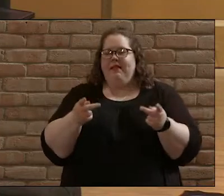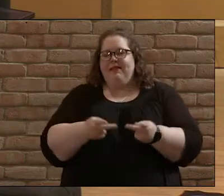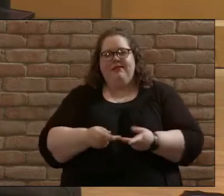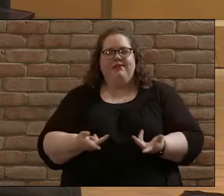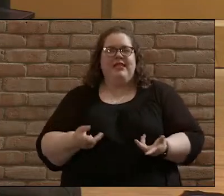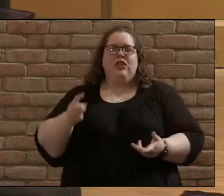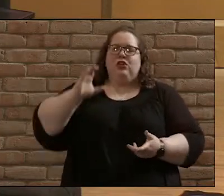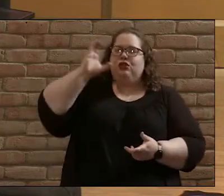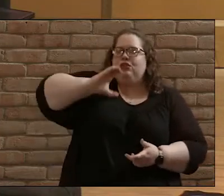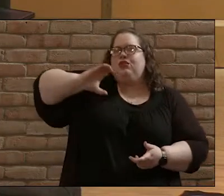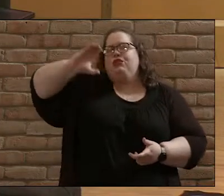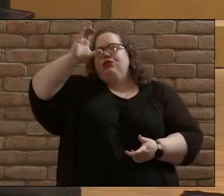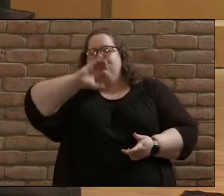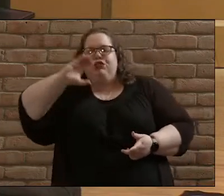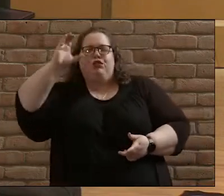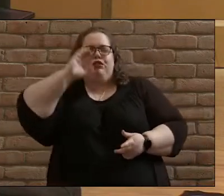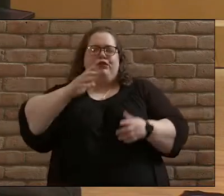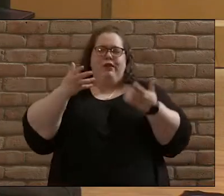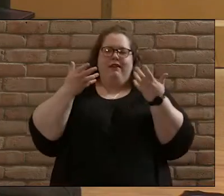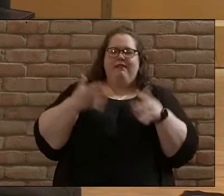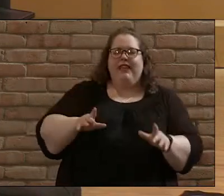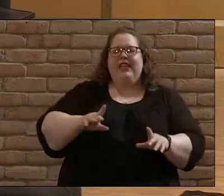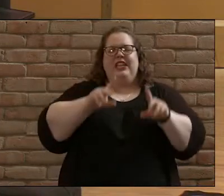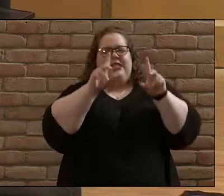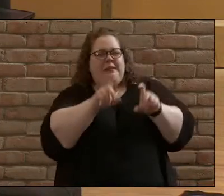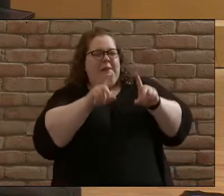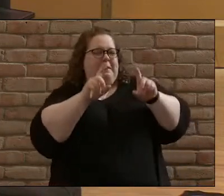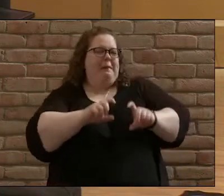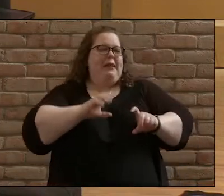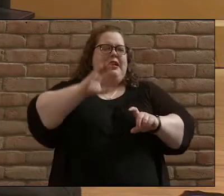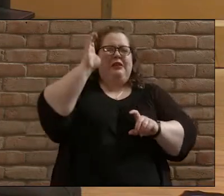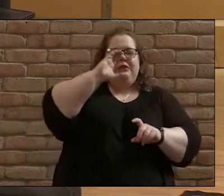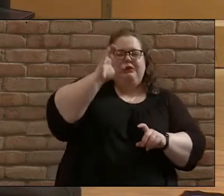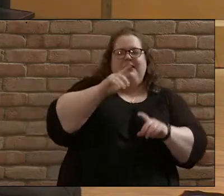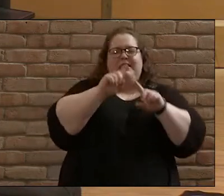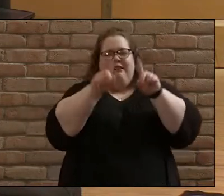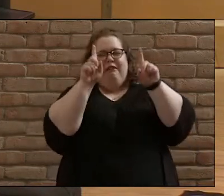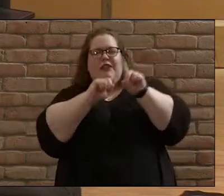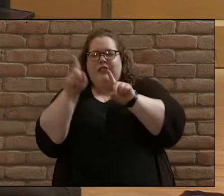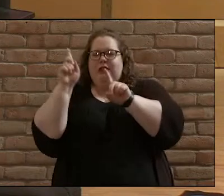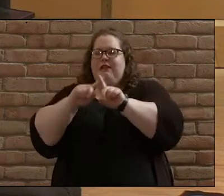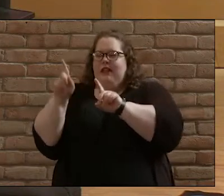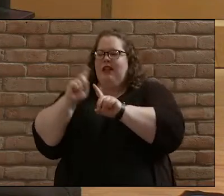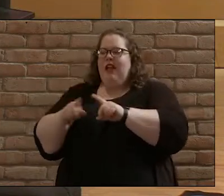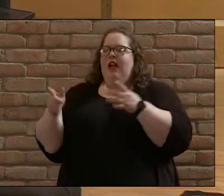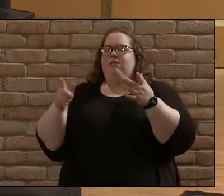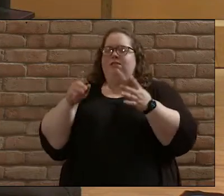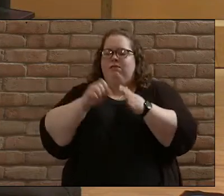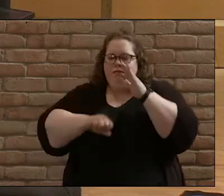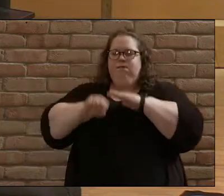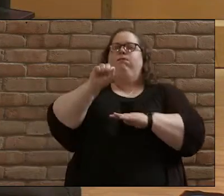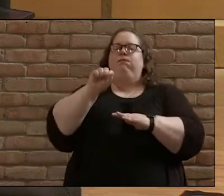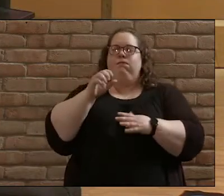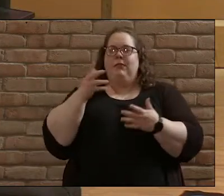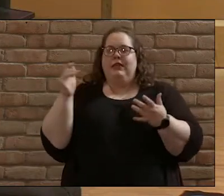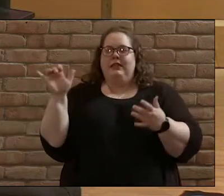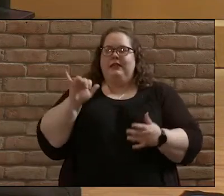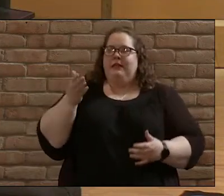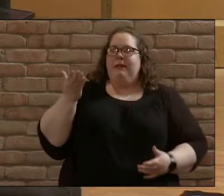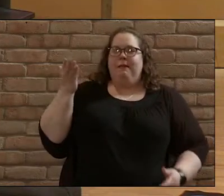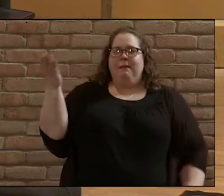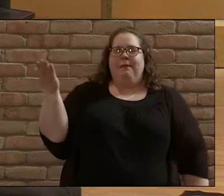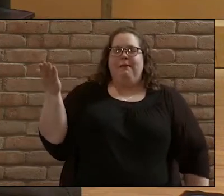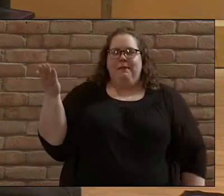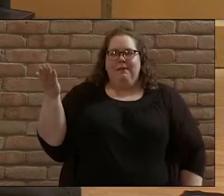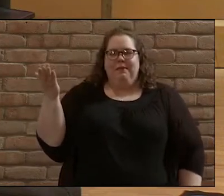different experiments that Solomon goes through to try to find meaning under the sun, he comes up with this